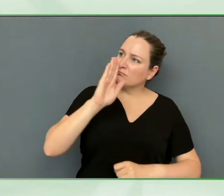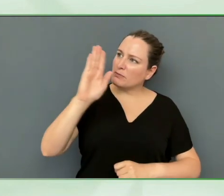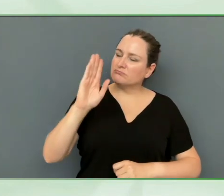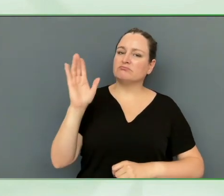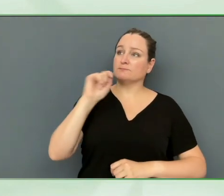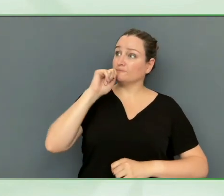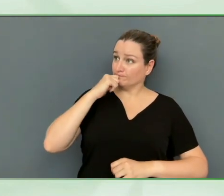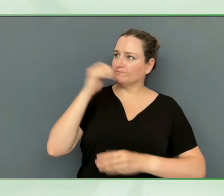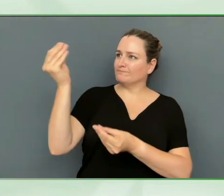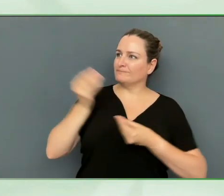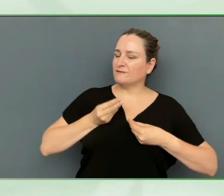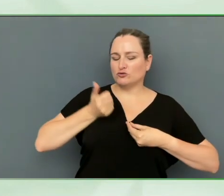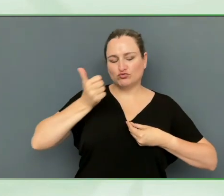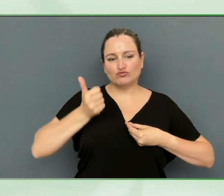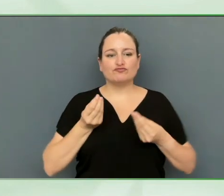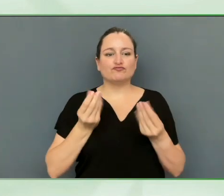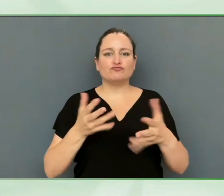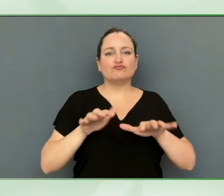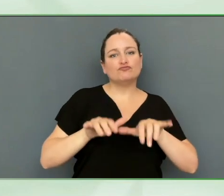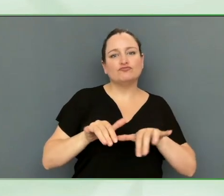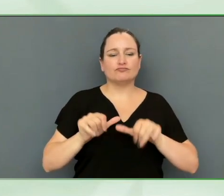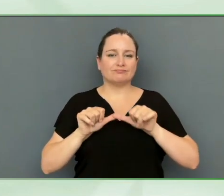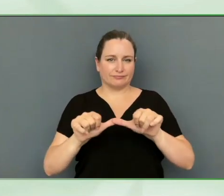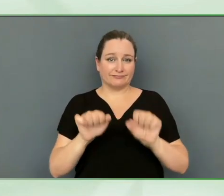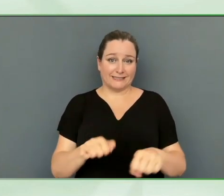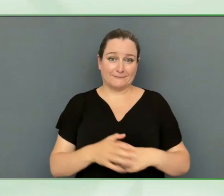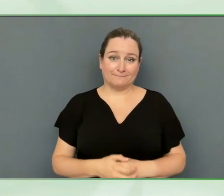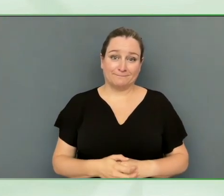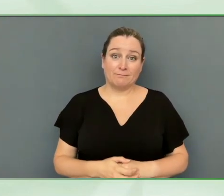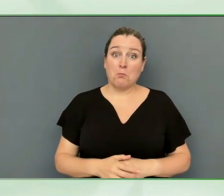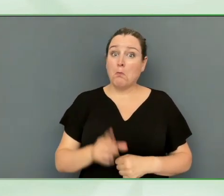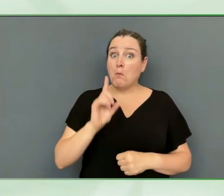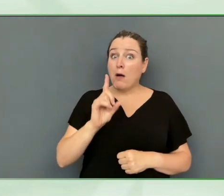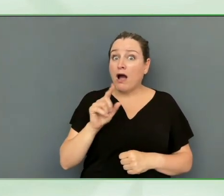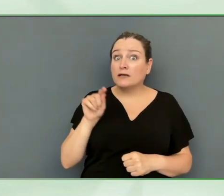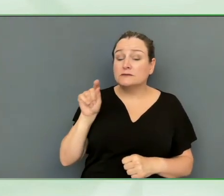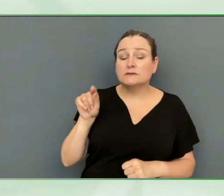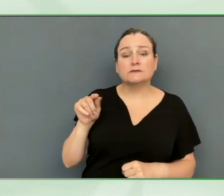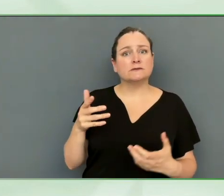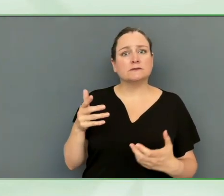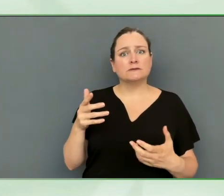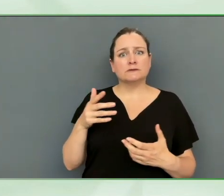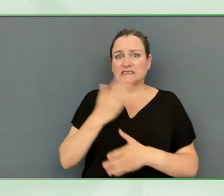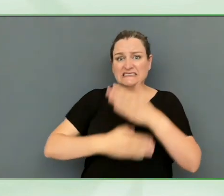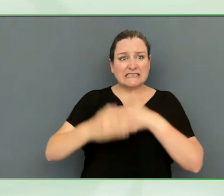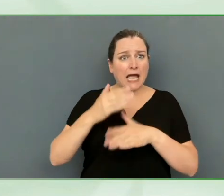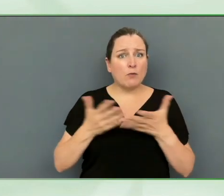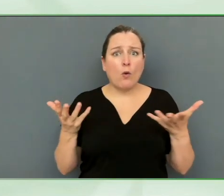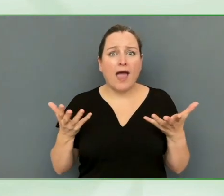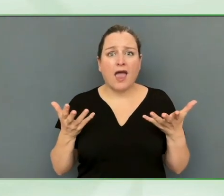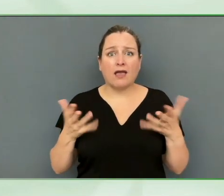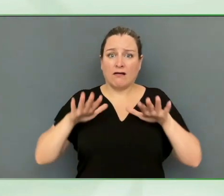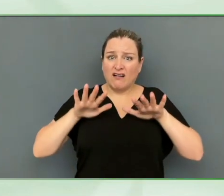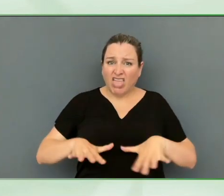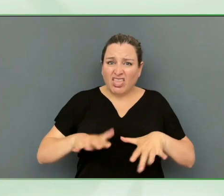who are higher ranking in the government, so that's really interesting. So that's one success we're really proud of, and we'd like to